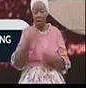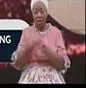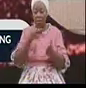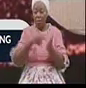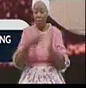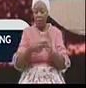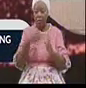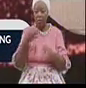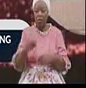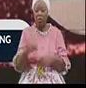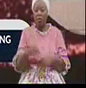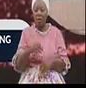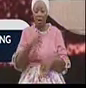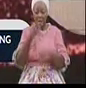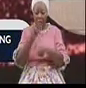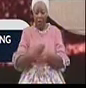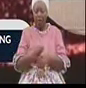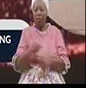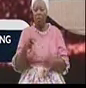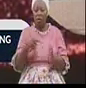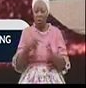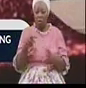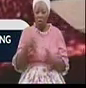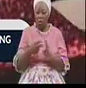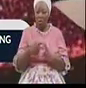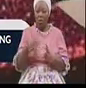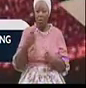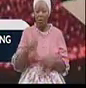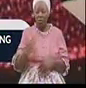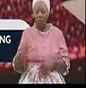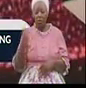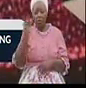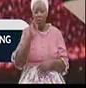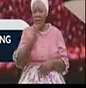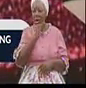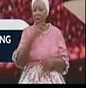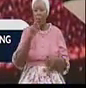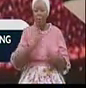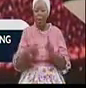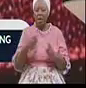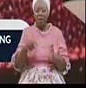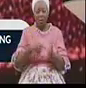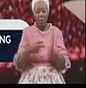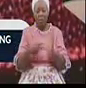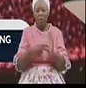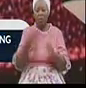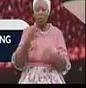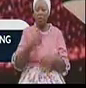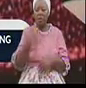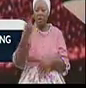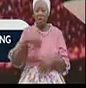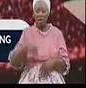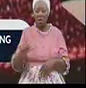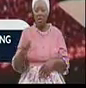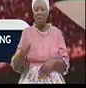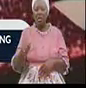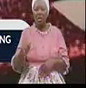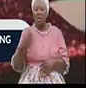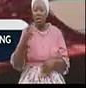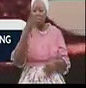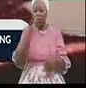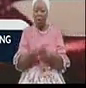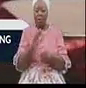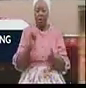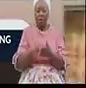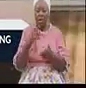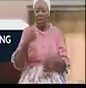of the children of Israel, in view of eternity, the cleansing that is promised